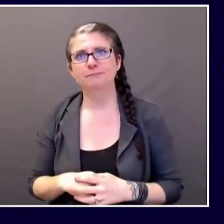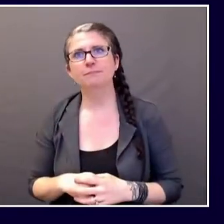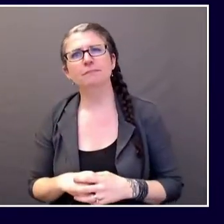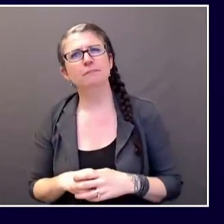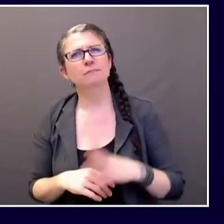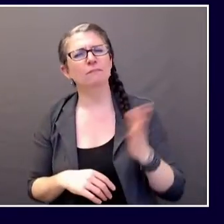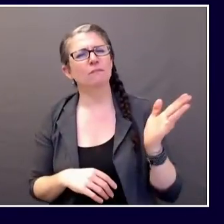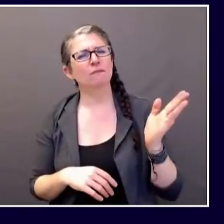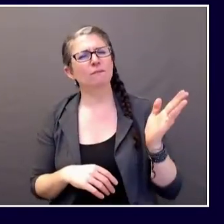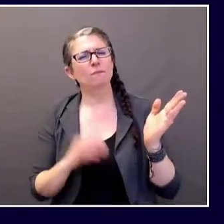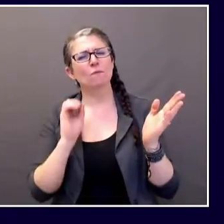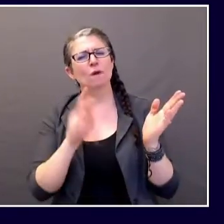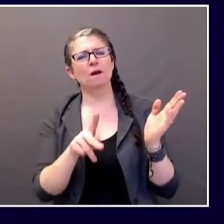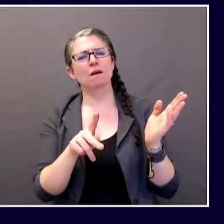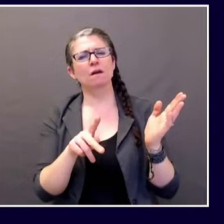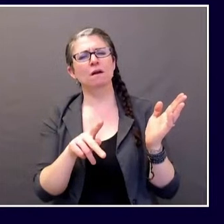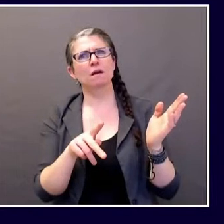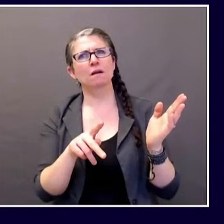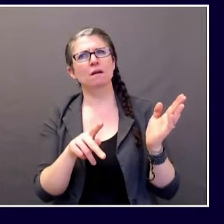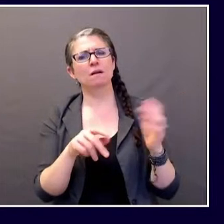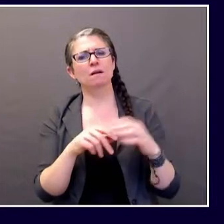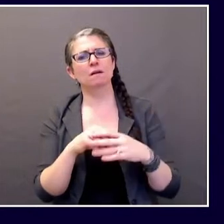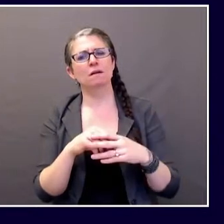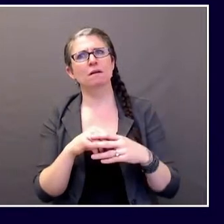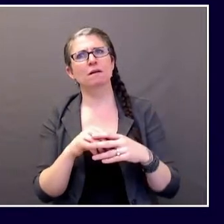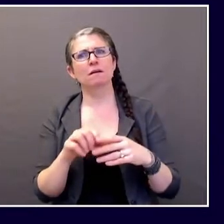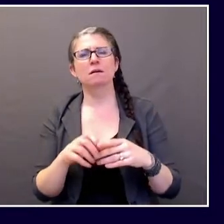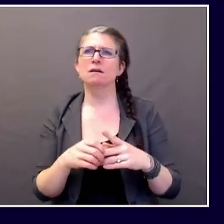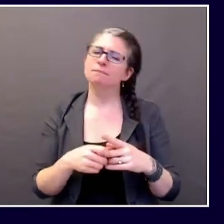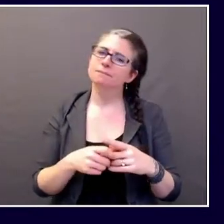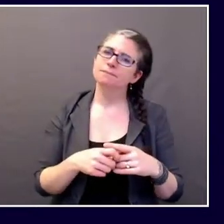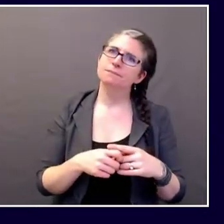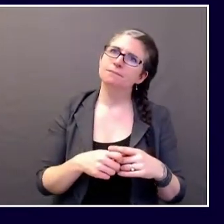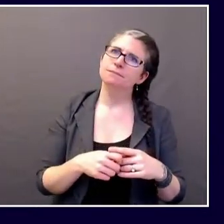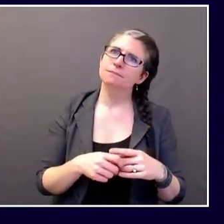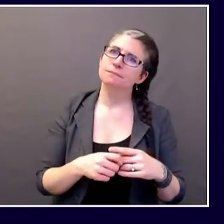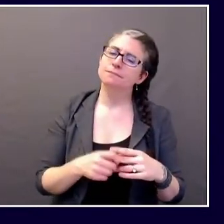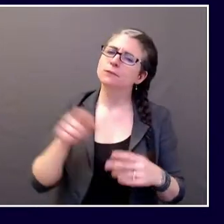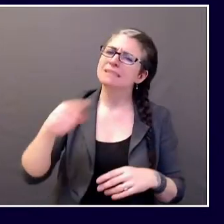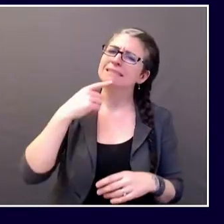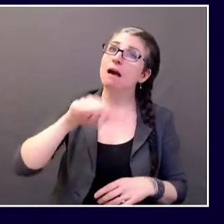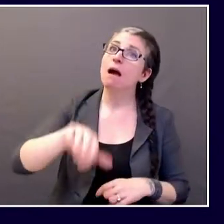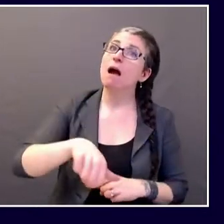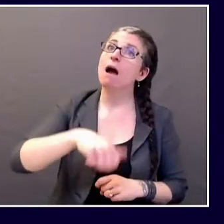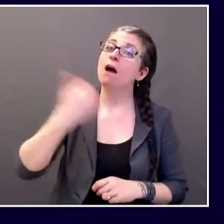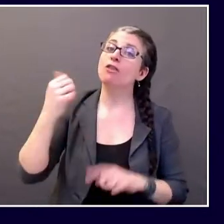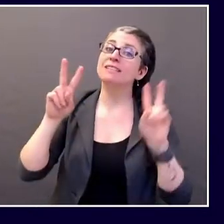pre-existing conditions could slow that speed. Did those concerns come from providers?